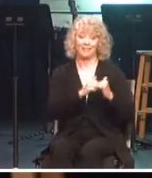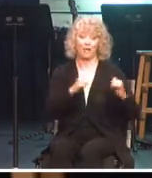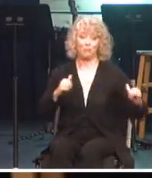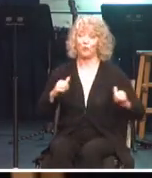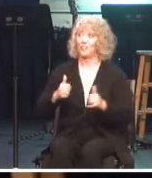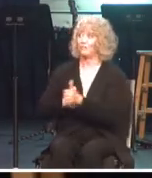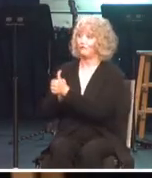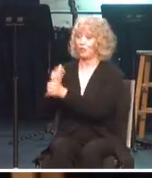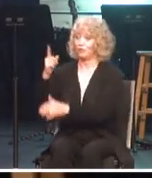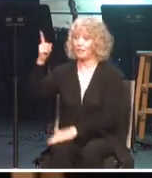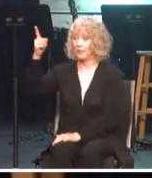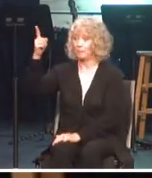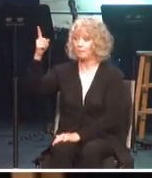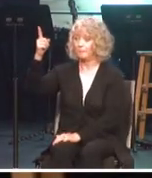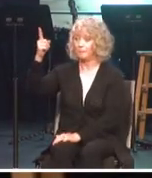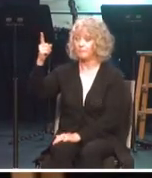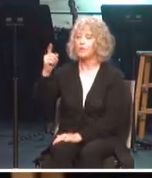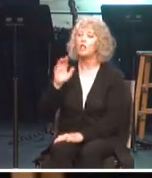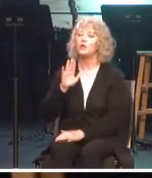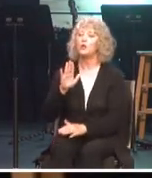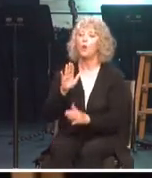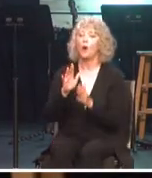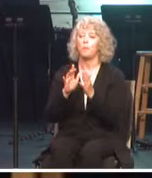In your bulletin, you have a handout here,